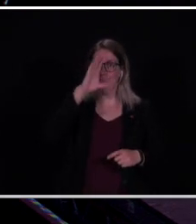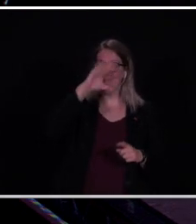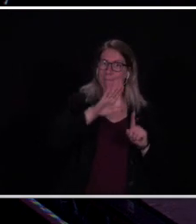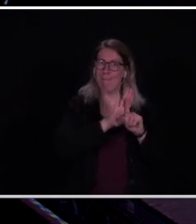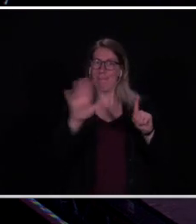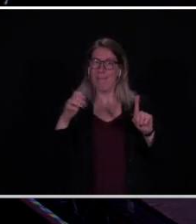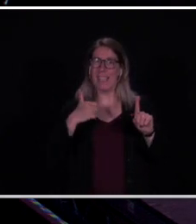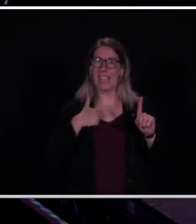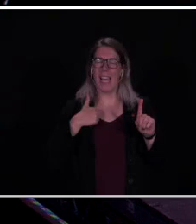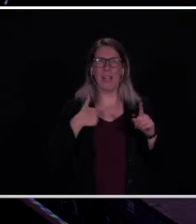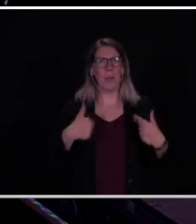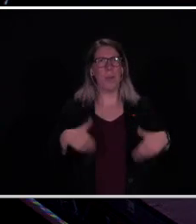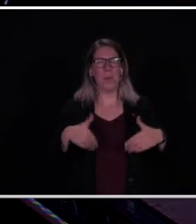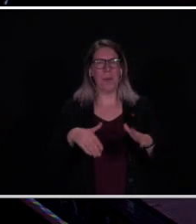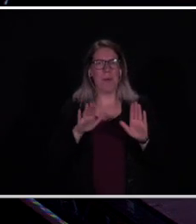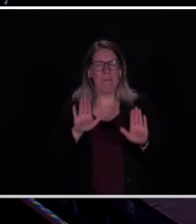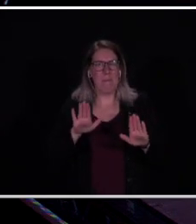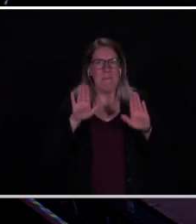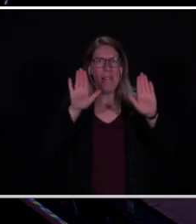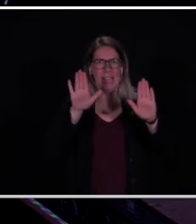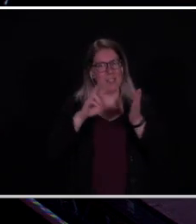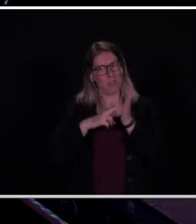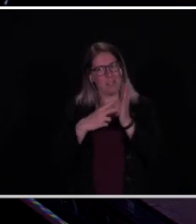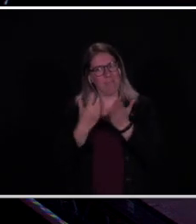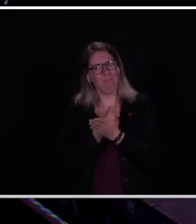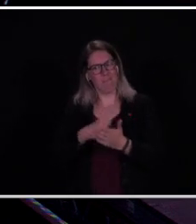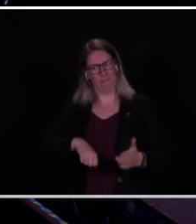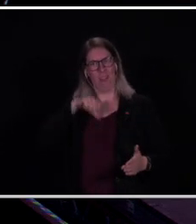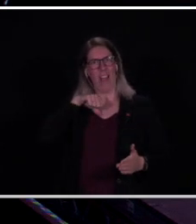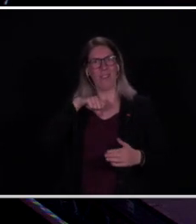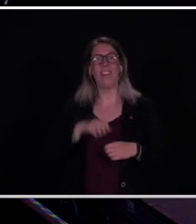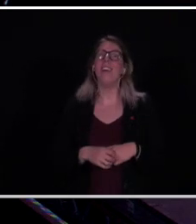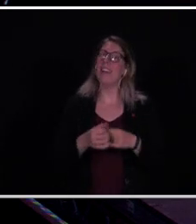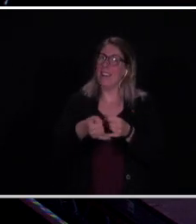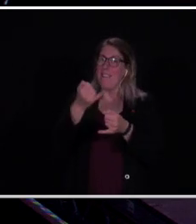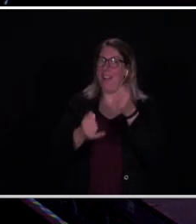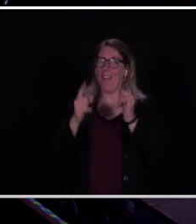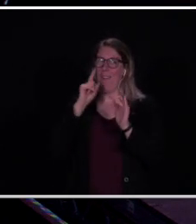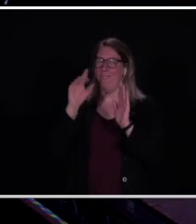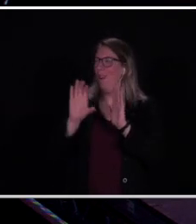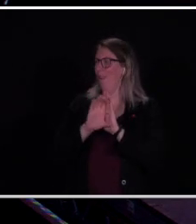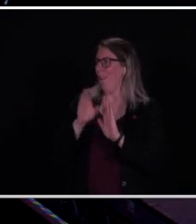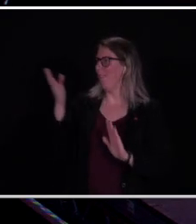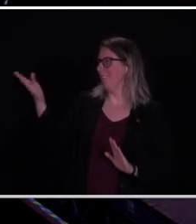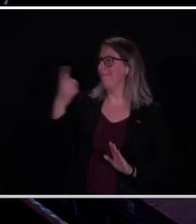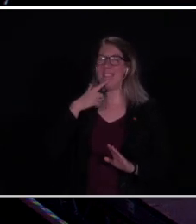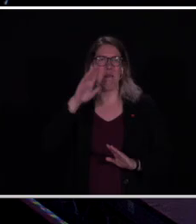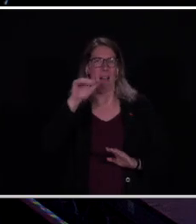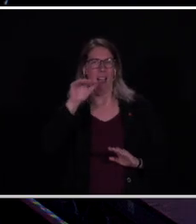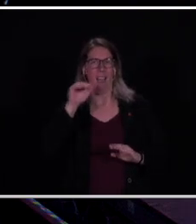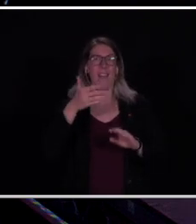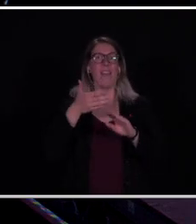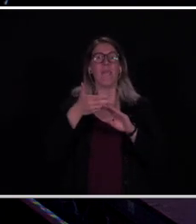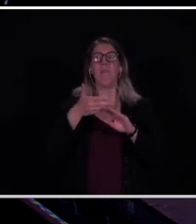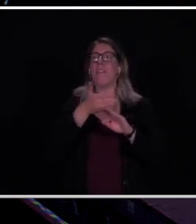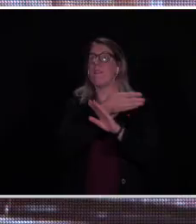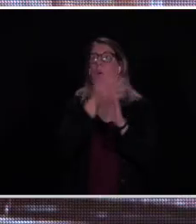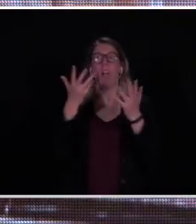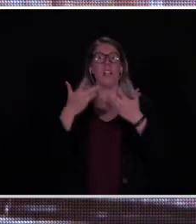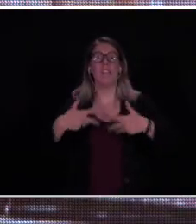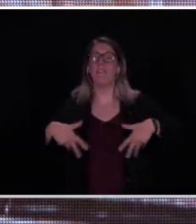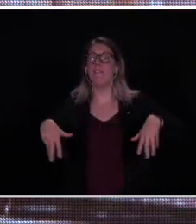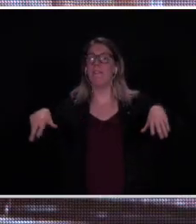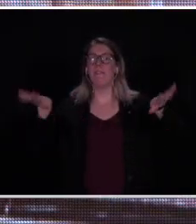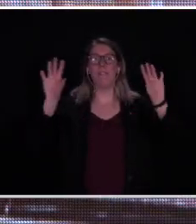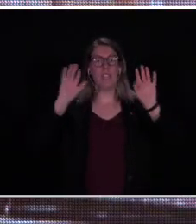which we are graced to live. Some final photos to sort of say goodbye, but before we completely wrap up